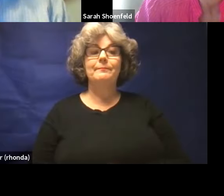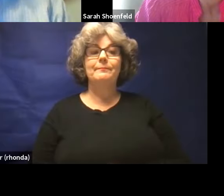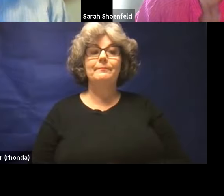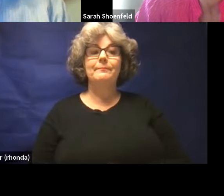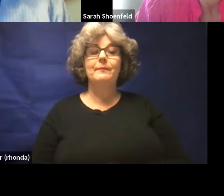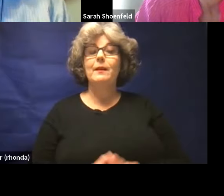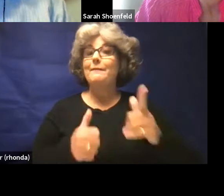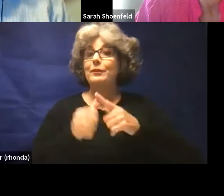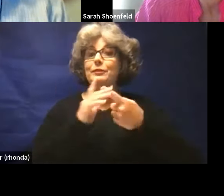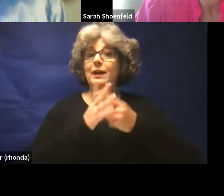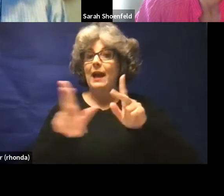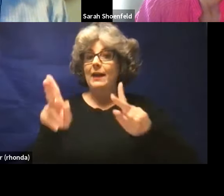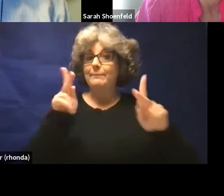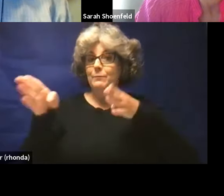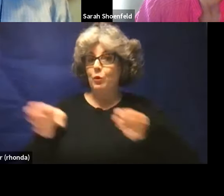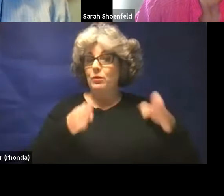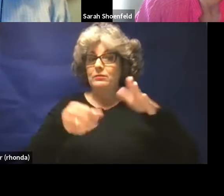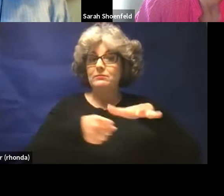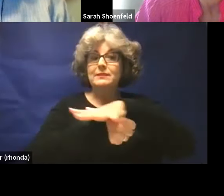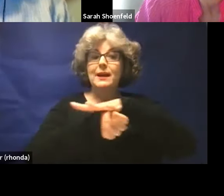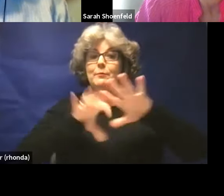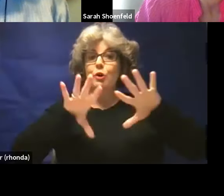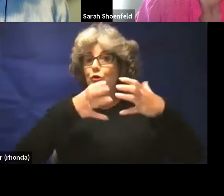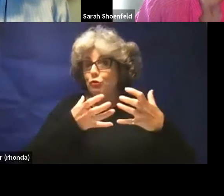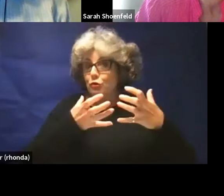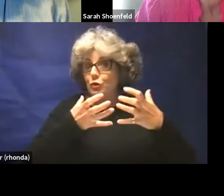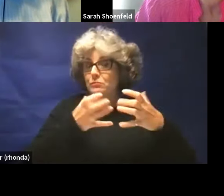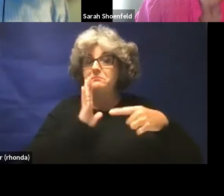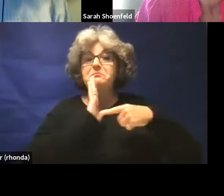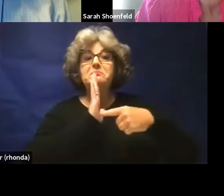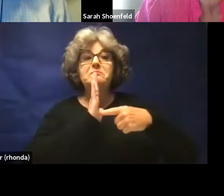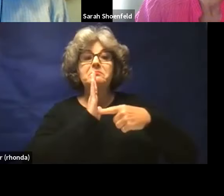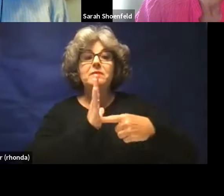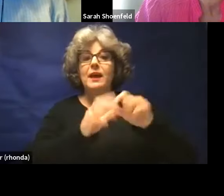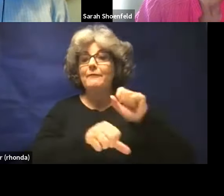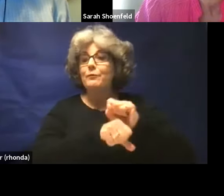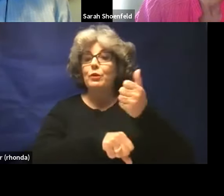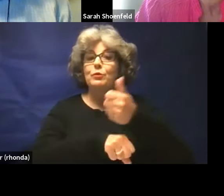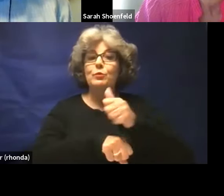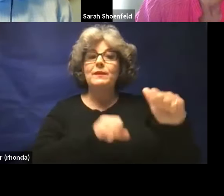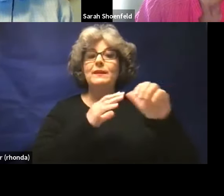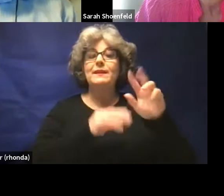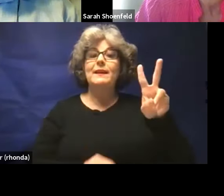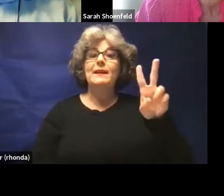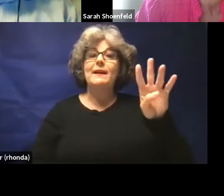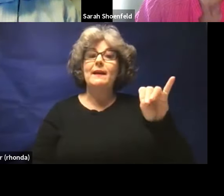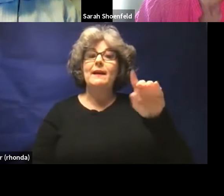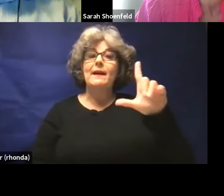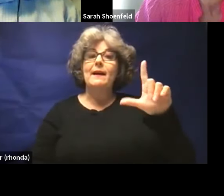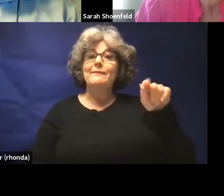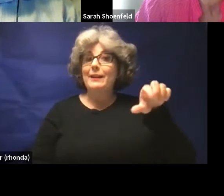get started with. Have people organized neighborhood groups to do this? Examples, and have you worked with any villages?